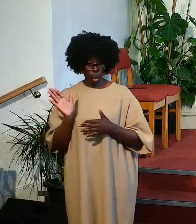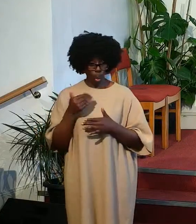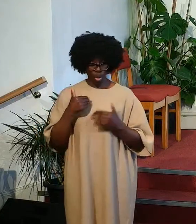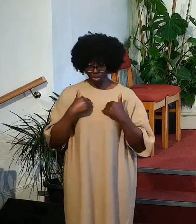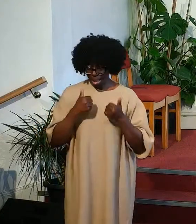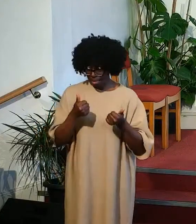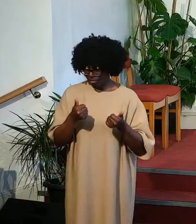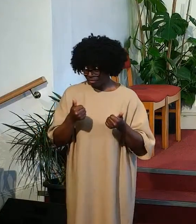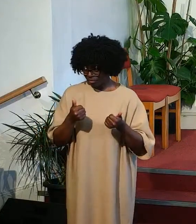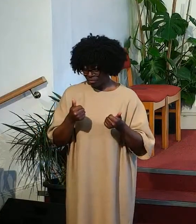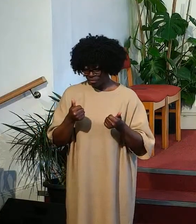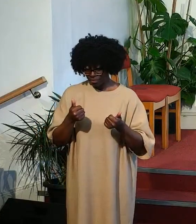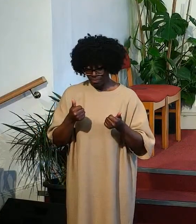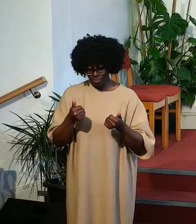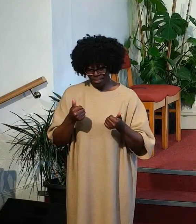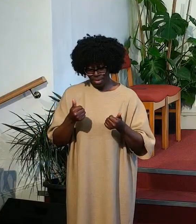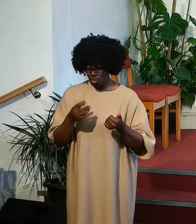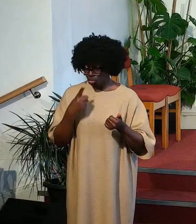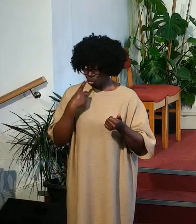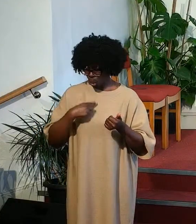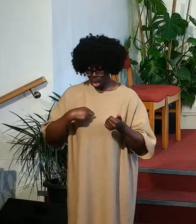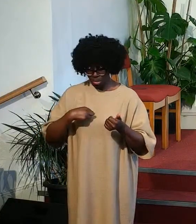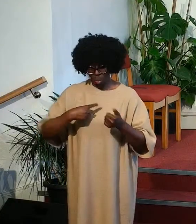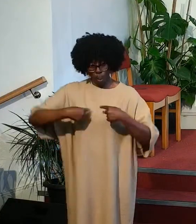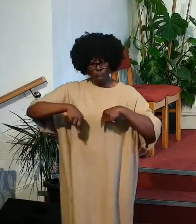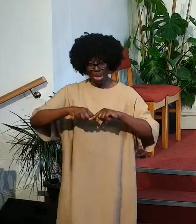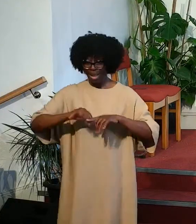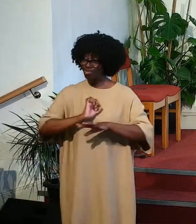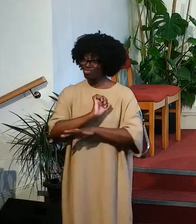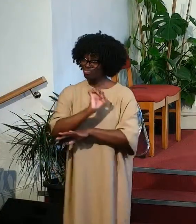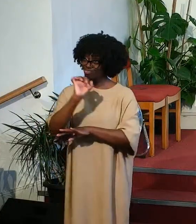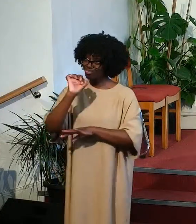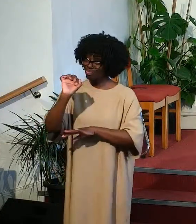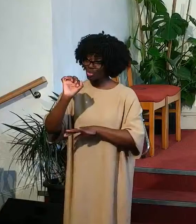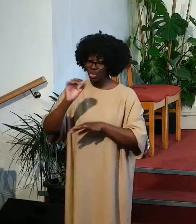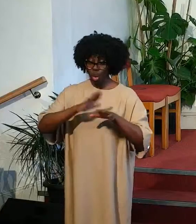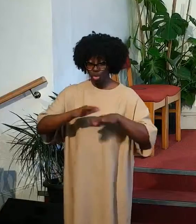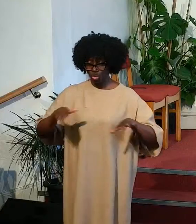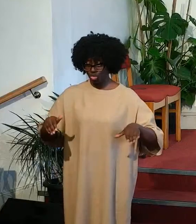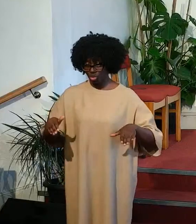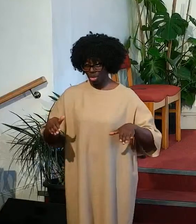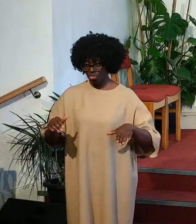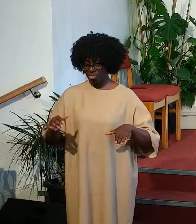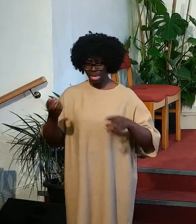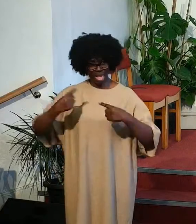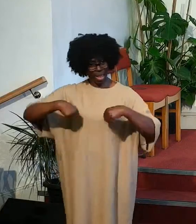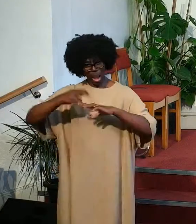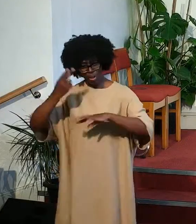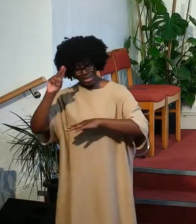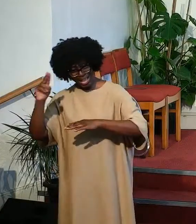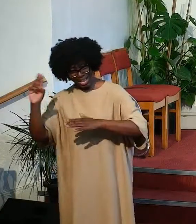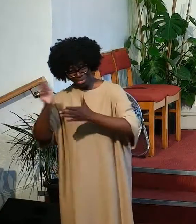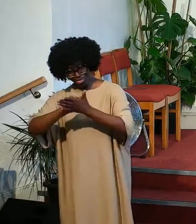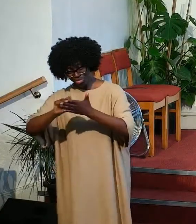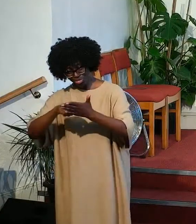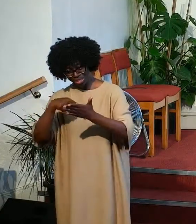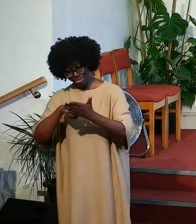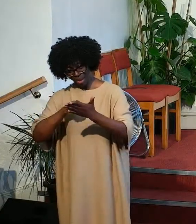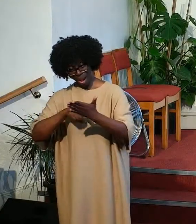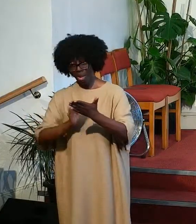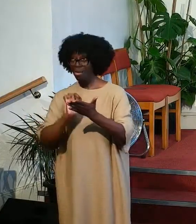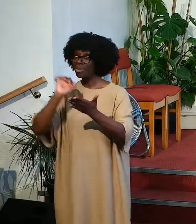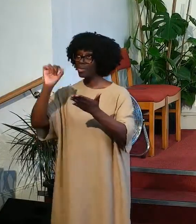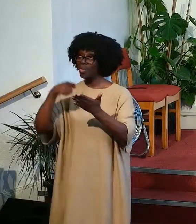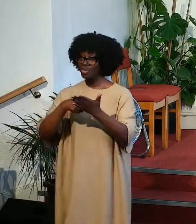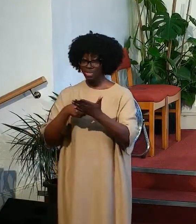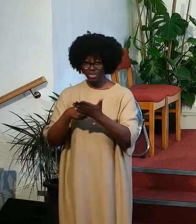numbered, and we are Your children, and our names are written in the palm of Your hands. So, Lord, we come to